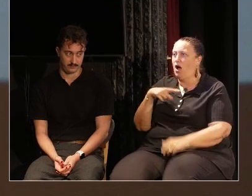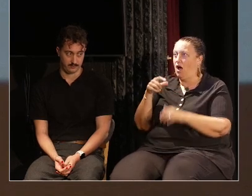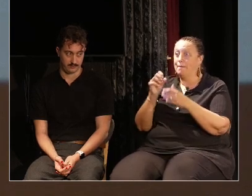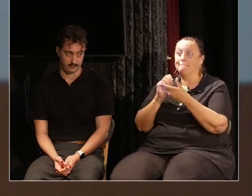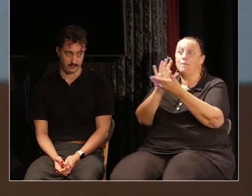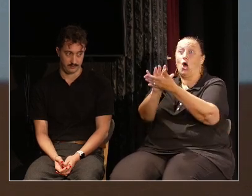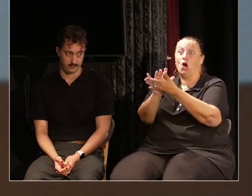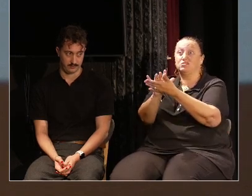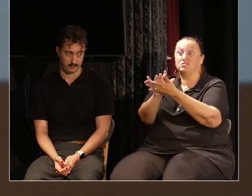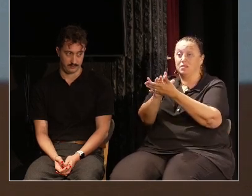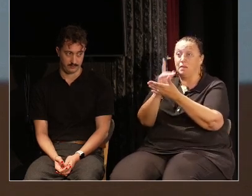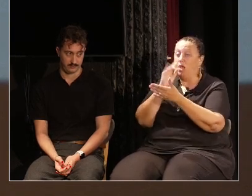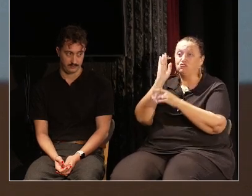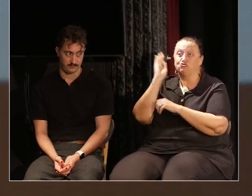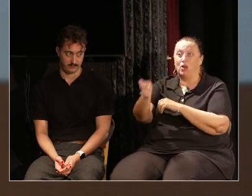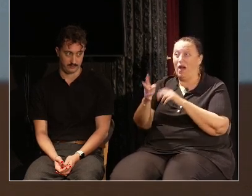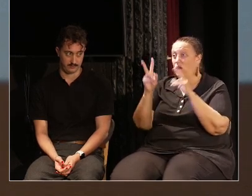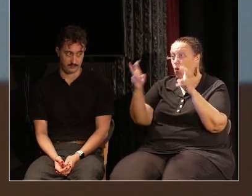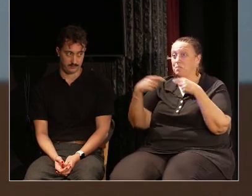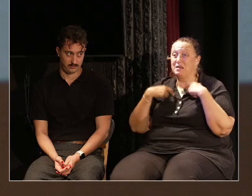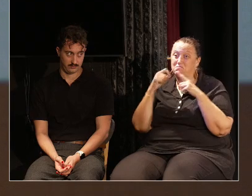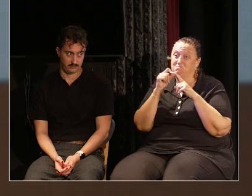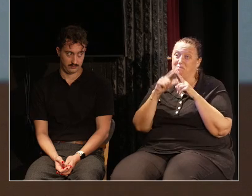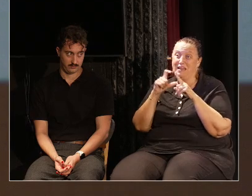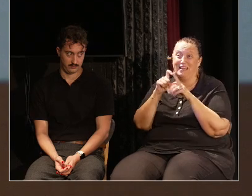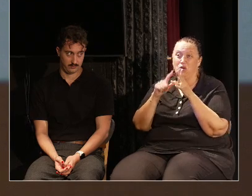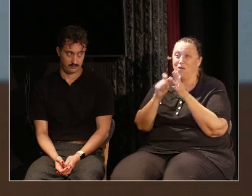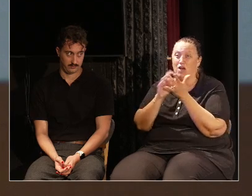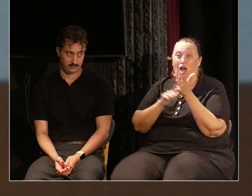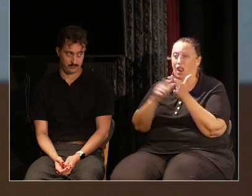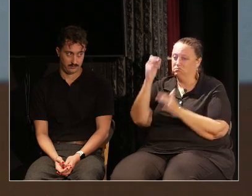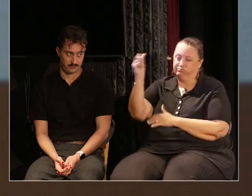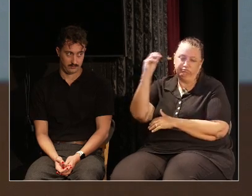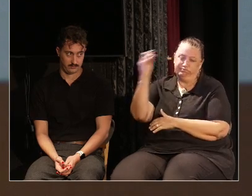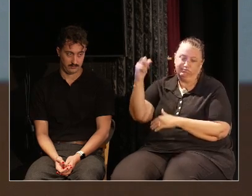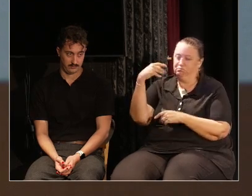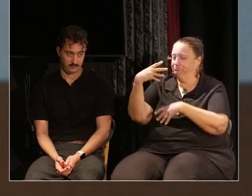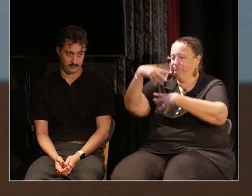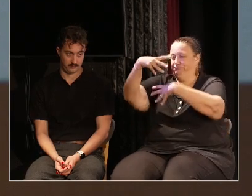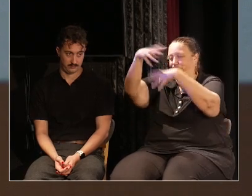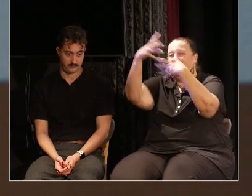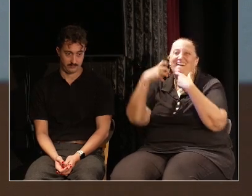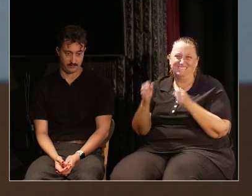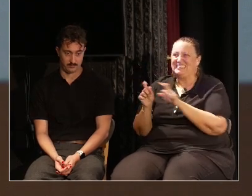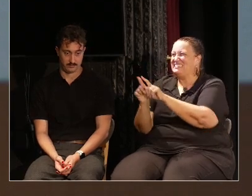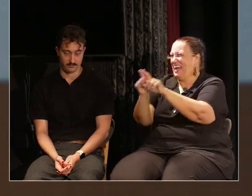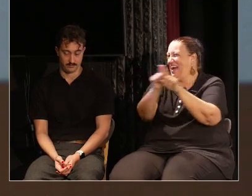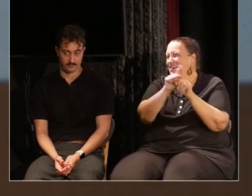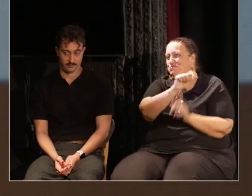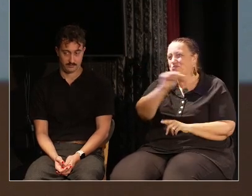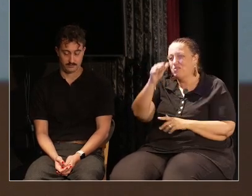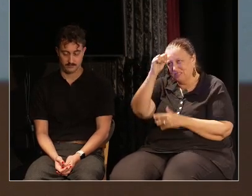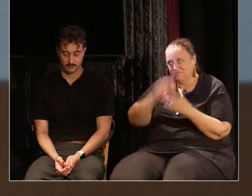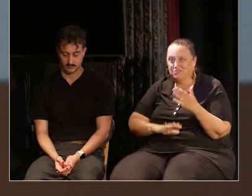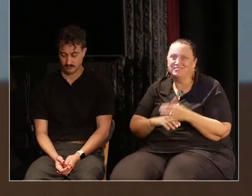I got called a pedophile by countless people in the comments, and I'm sure lots of people have horrific experiences like that. With